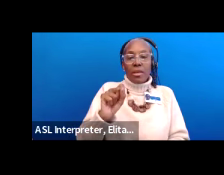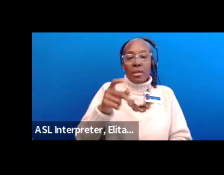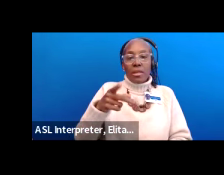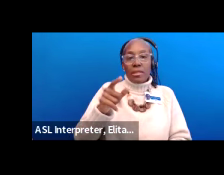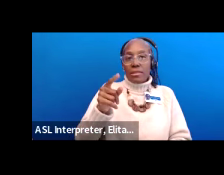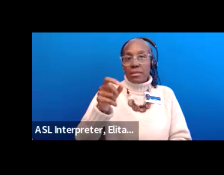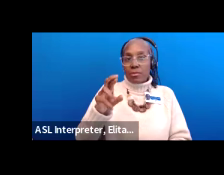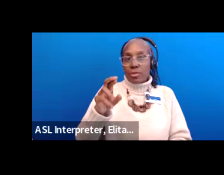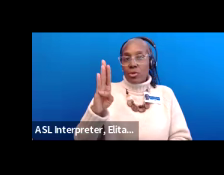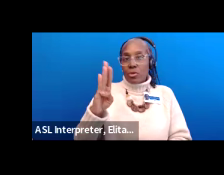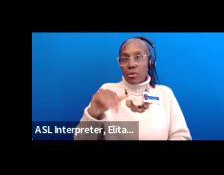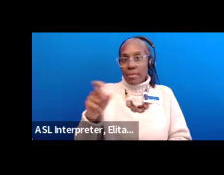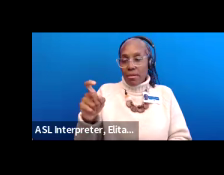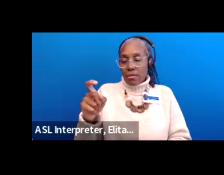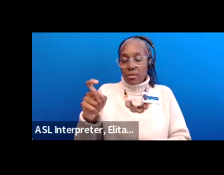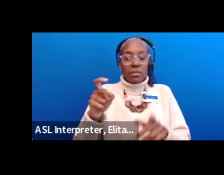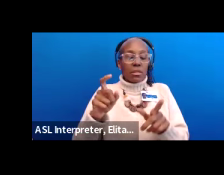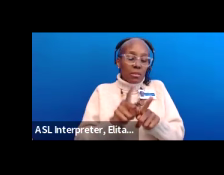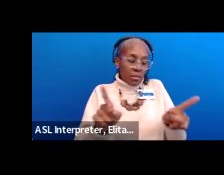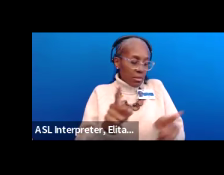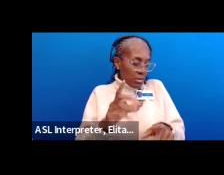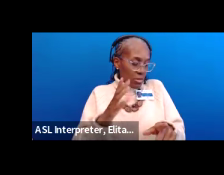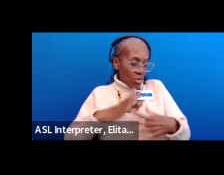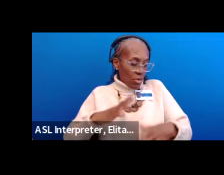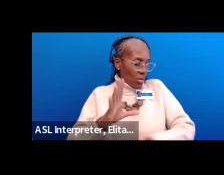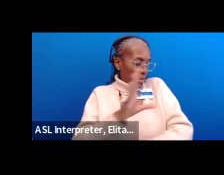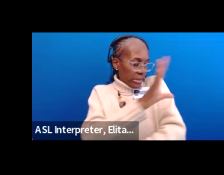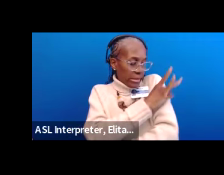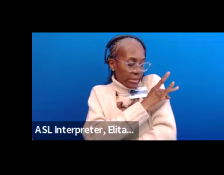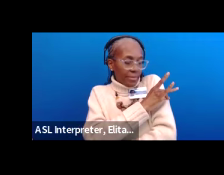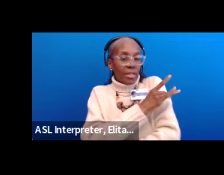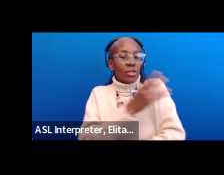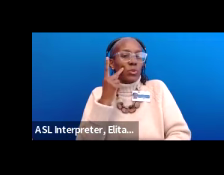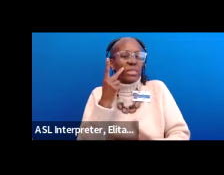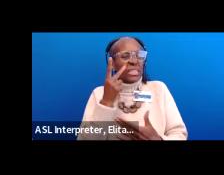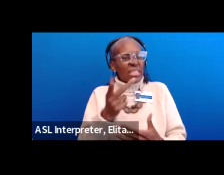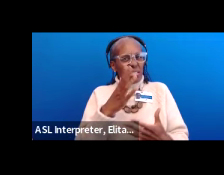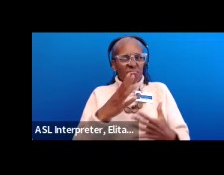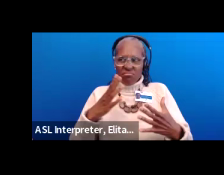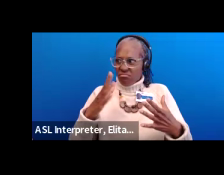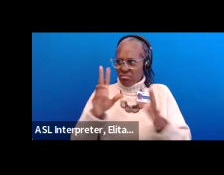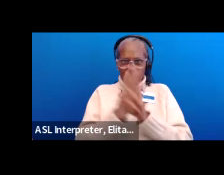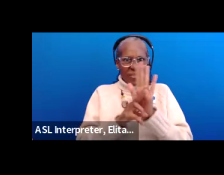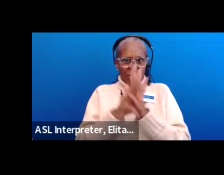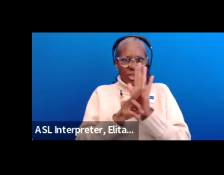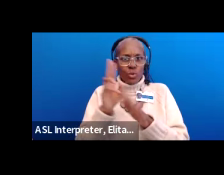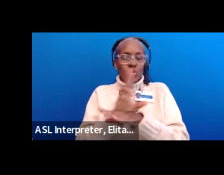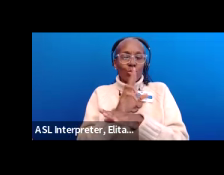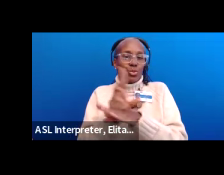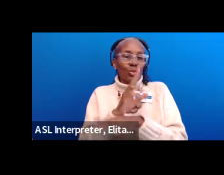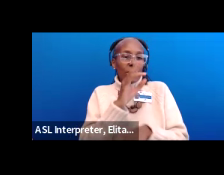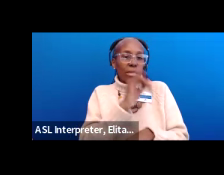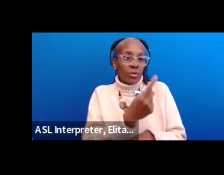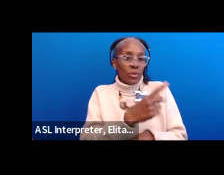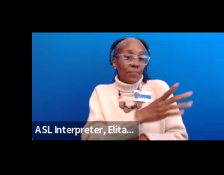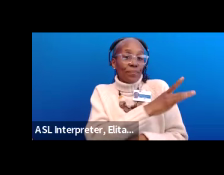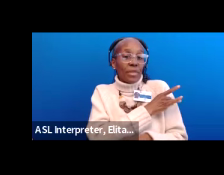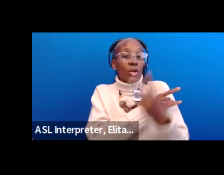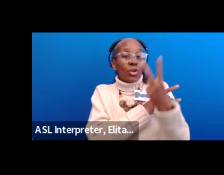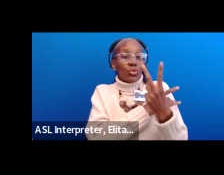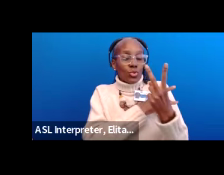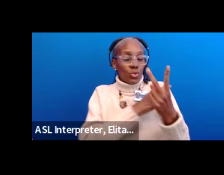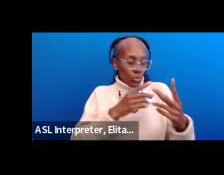organize the cables. This can be clipped to your clothing. You may have seen this in the video. Jessie was wearing one of these. And there are two sets